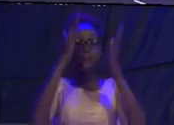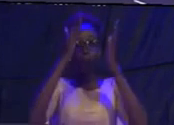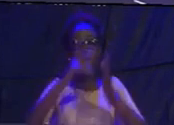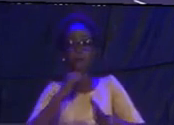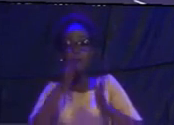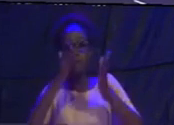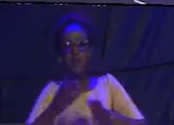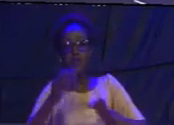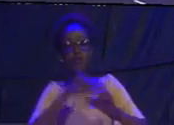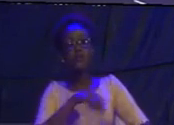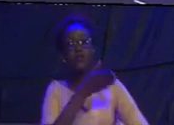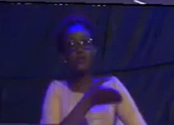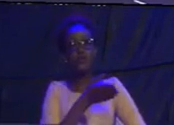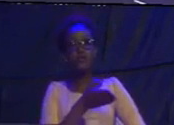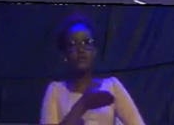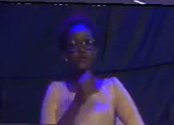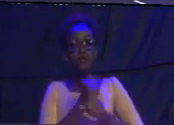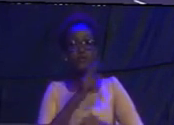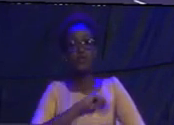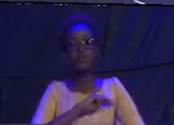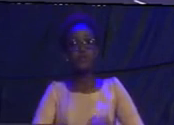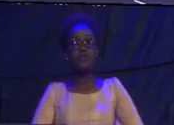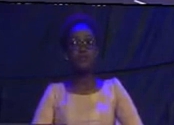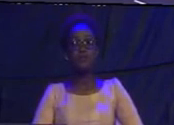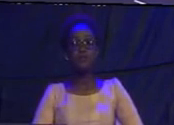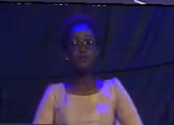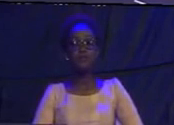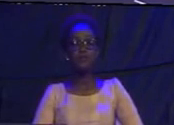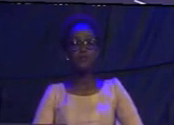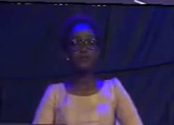There is accursed things in your midst.